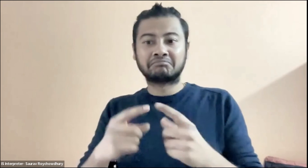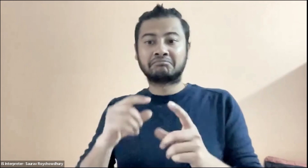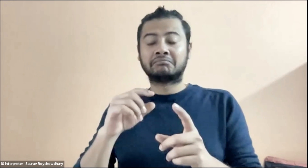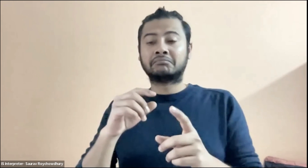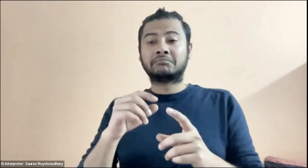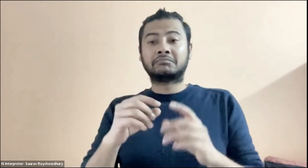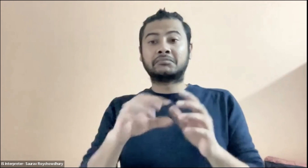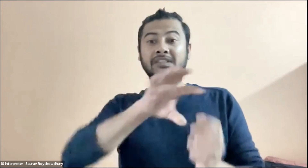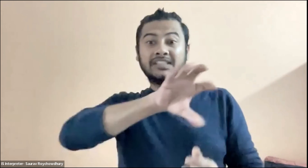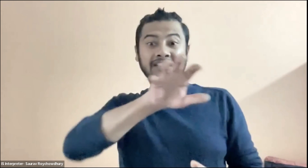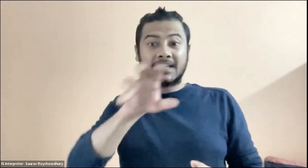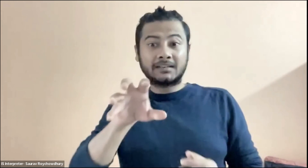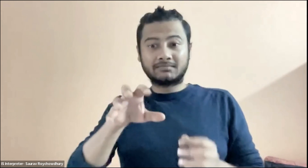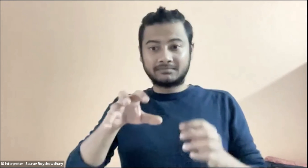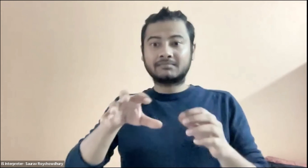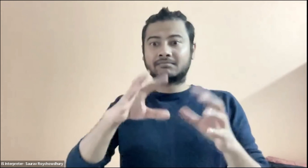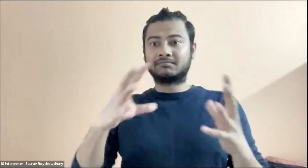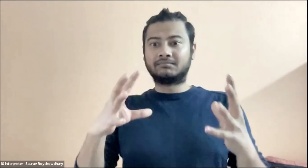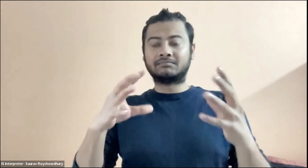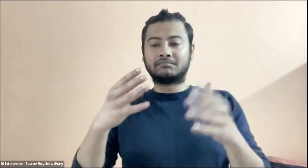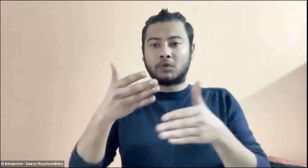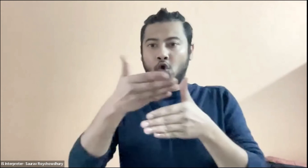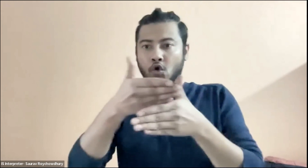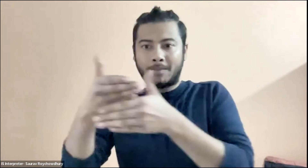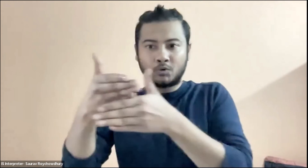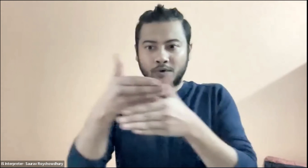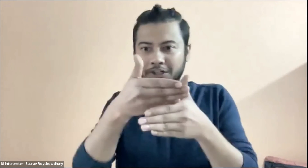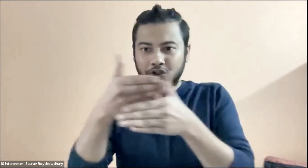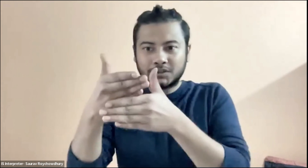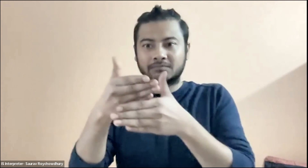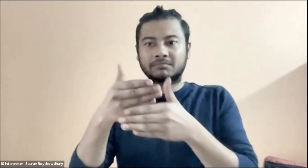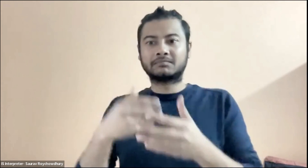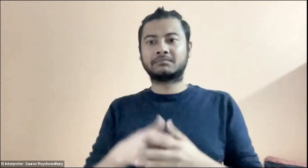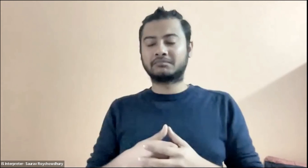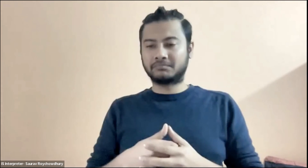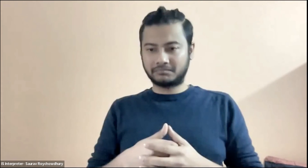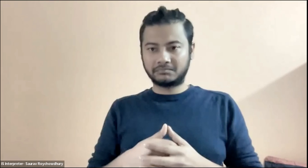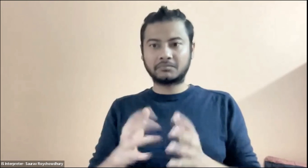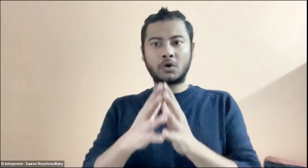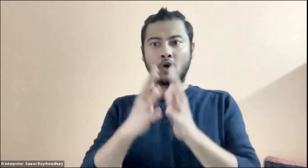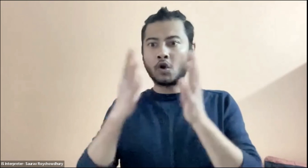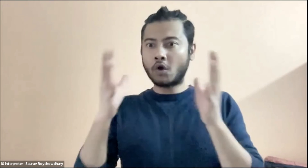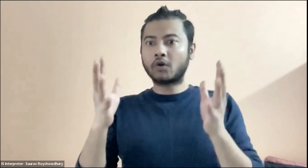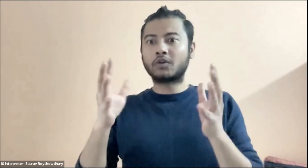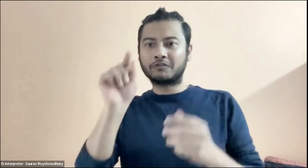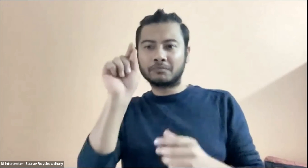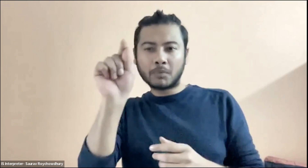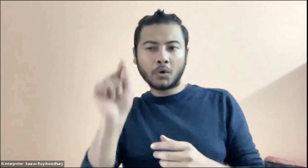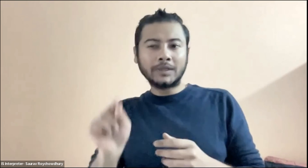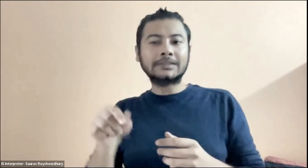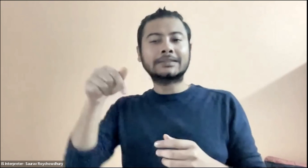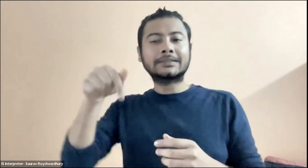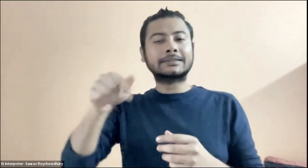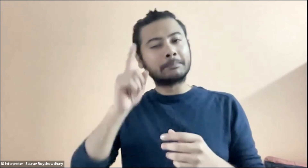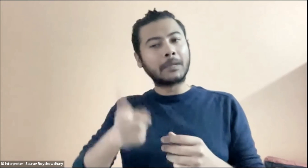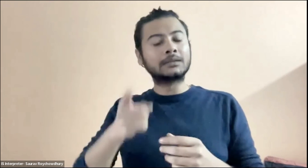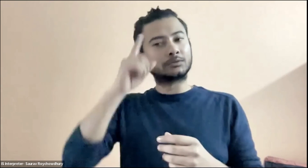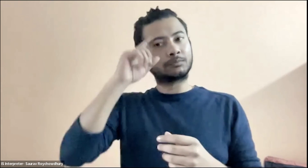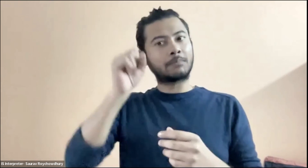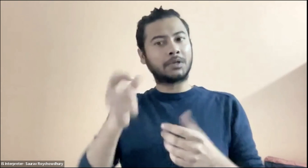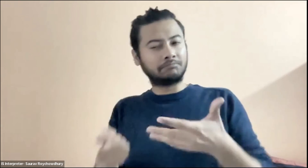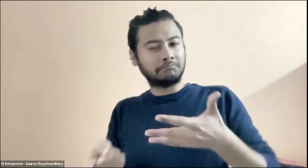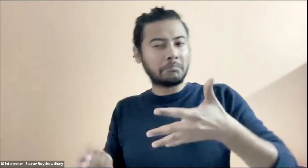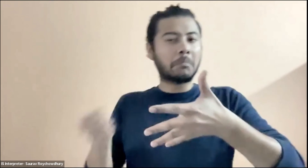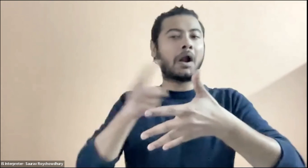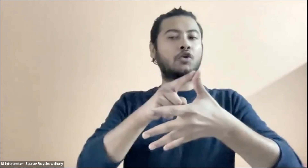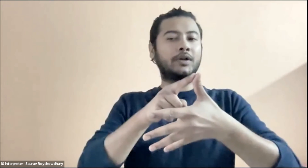lot of interesting themes have emerged from this that are priorities for us as a new collaboration moving